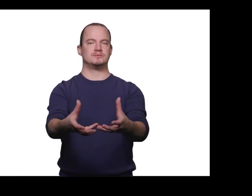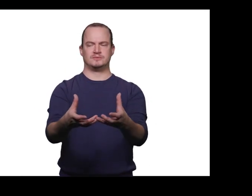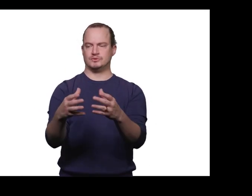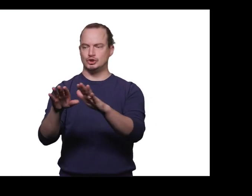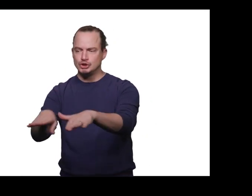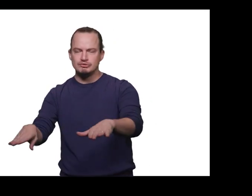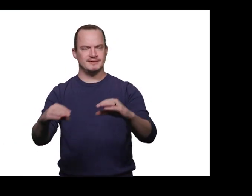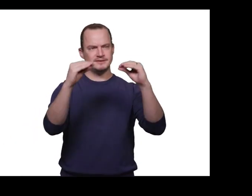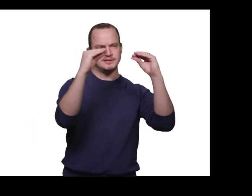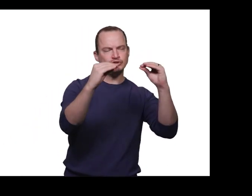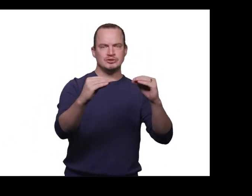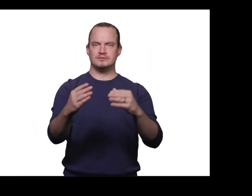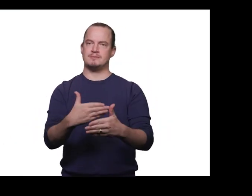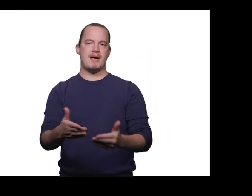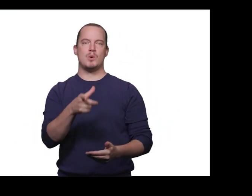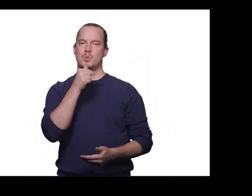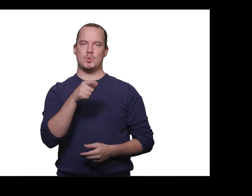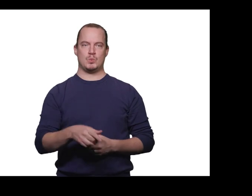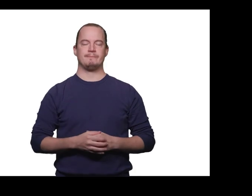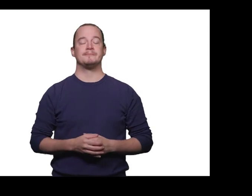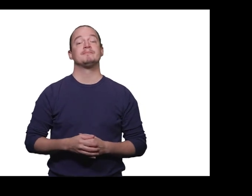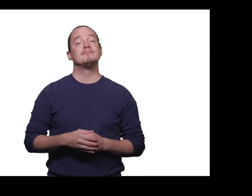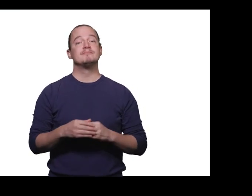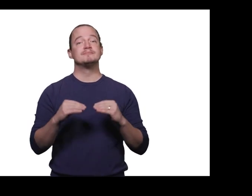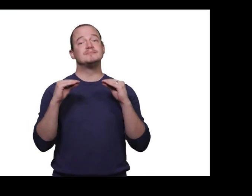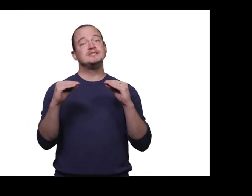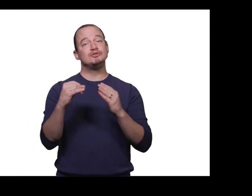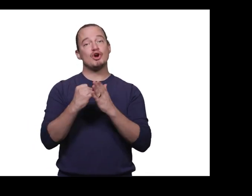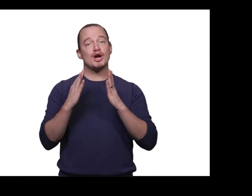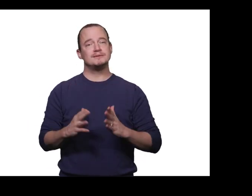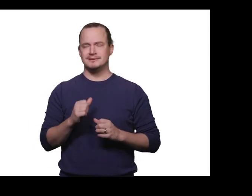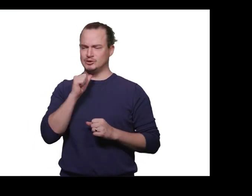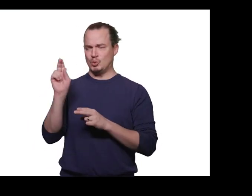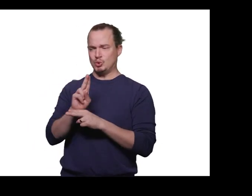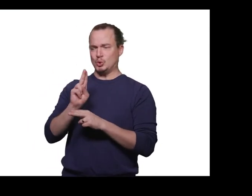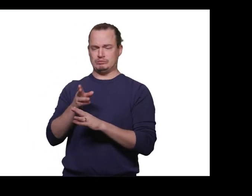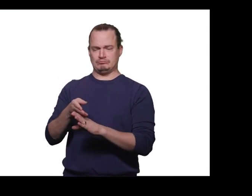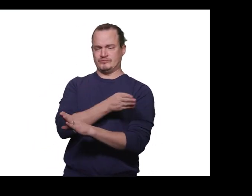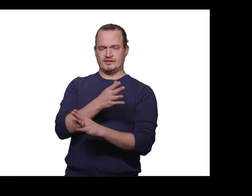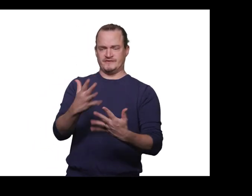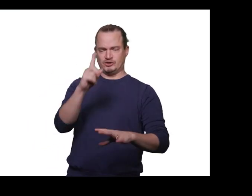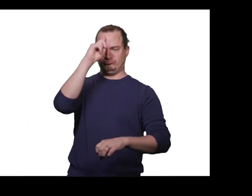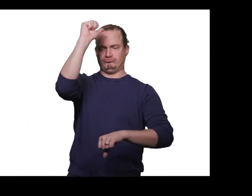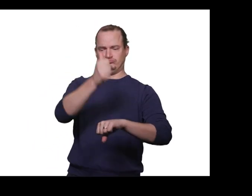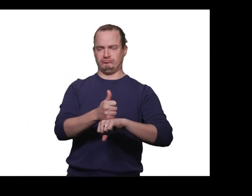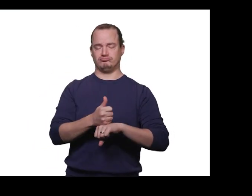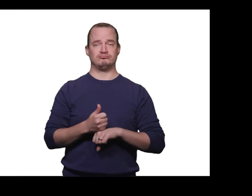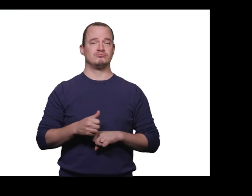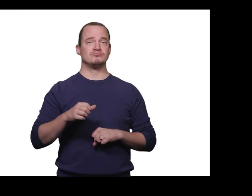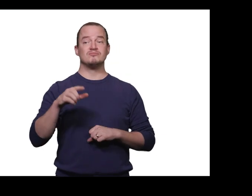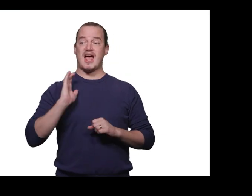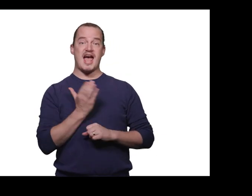educator partner. Teaching artists don't use pre-created curriculum. Wolf Trap Institute provides robust, ongoing